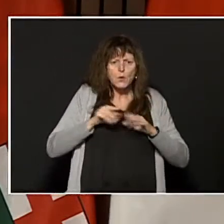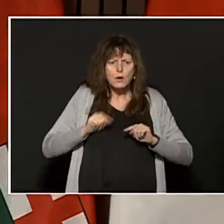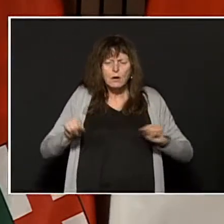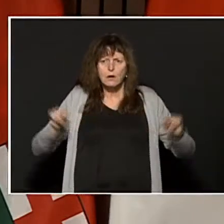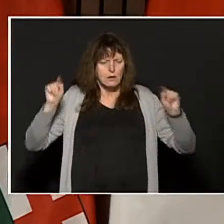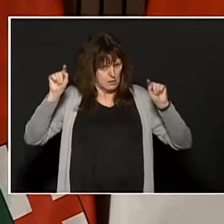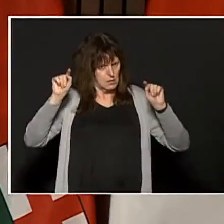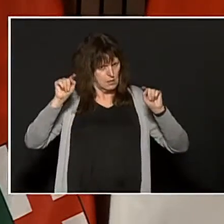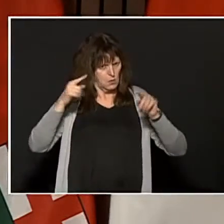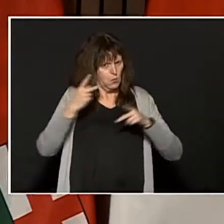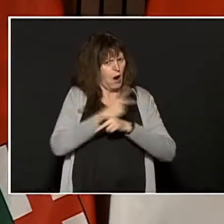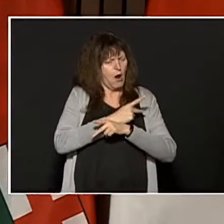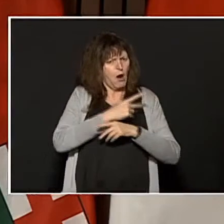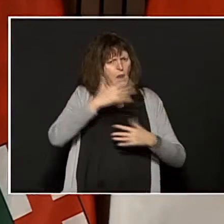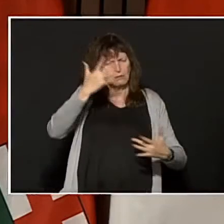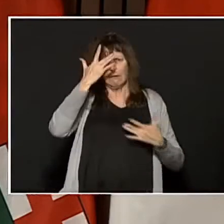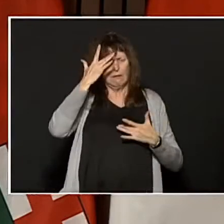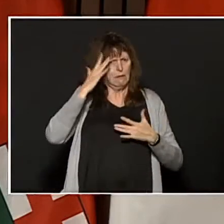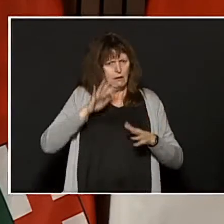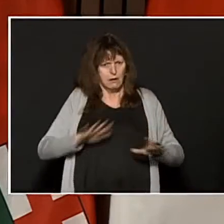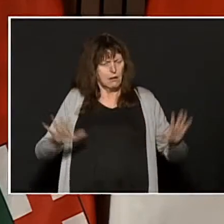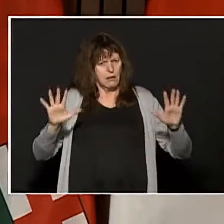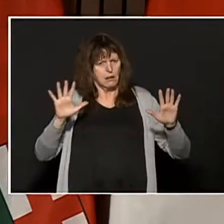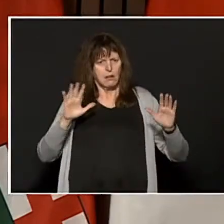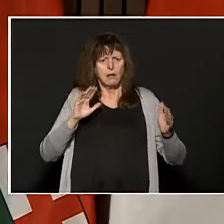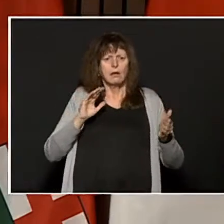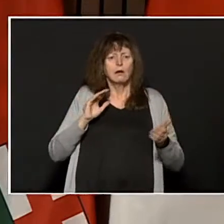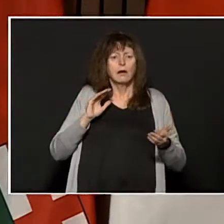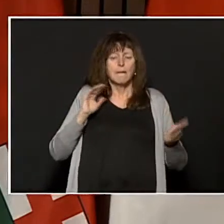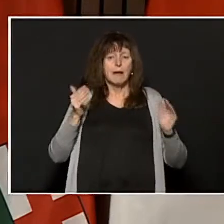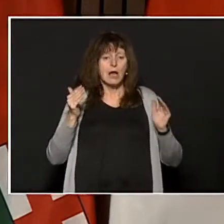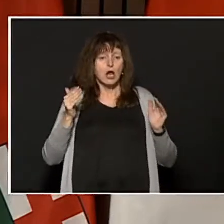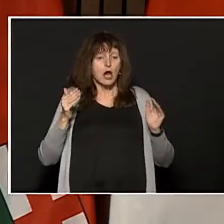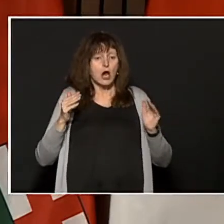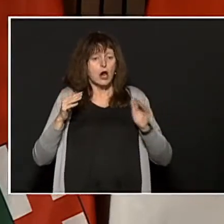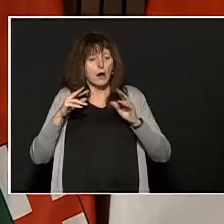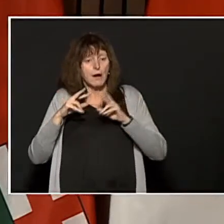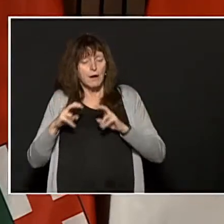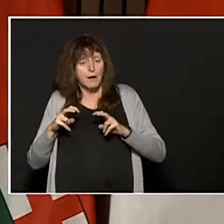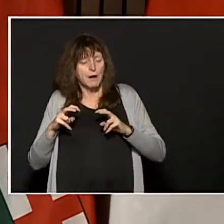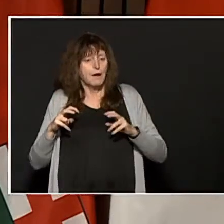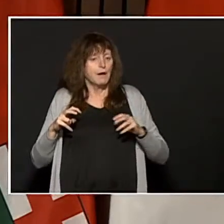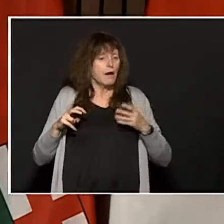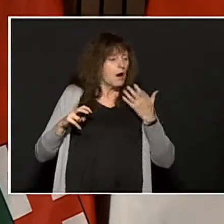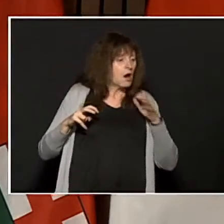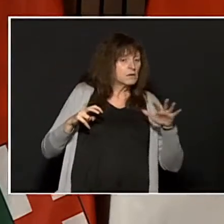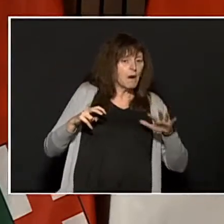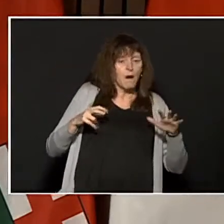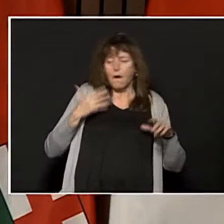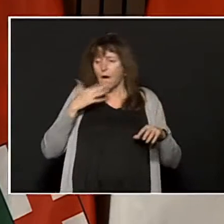the analysis comparing the two different sets of hotspots, so I can't answer the second question.